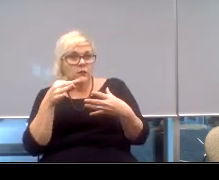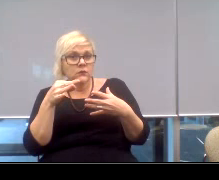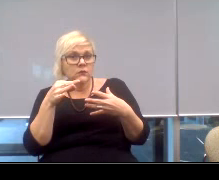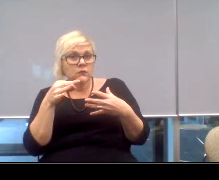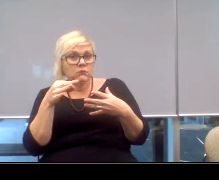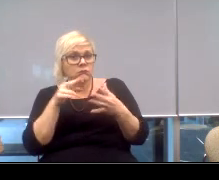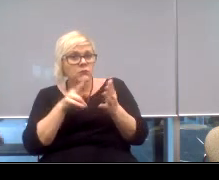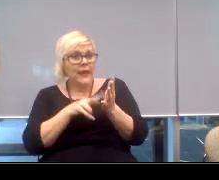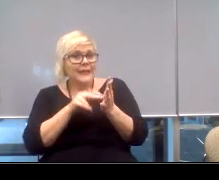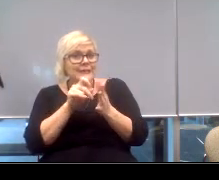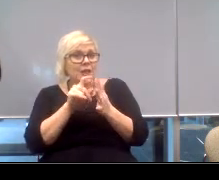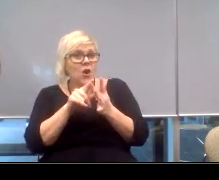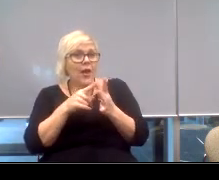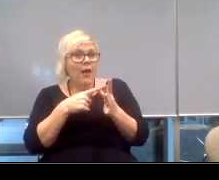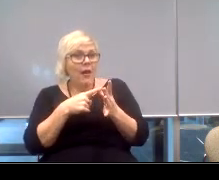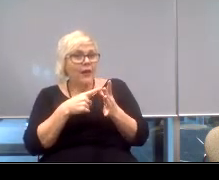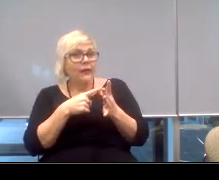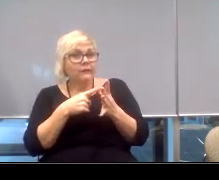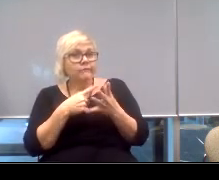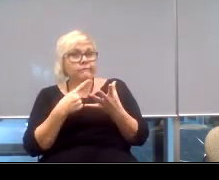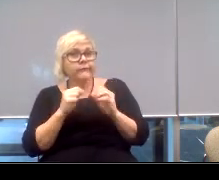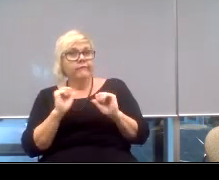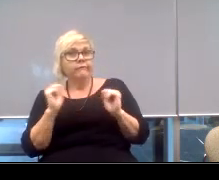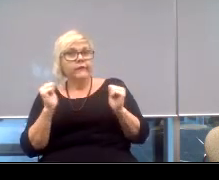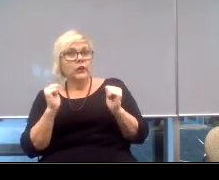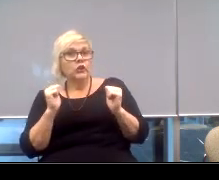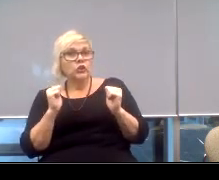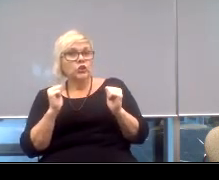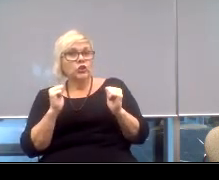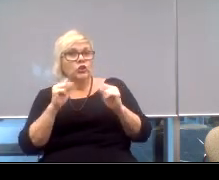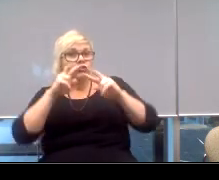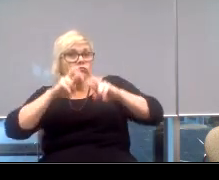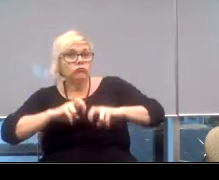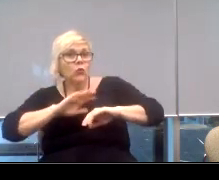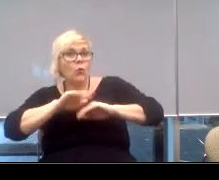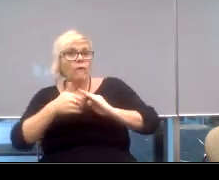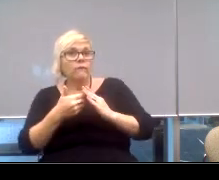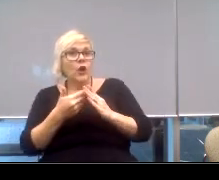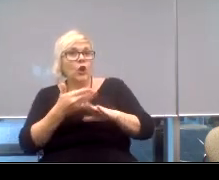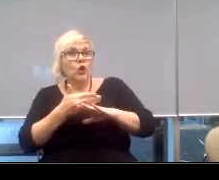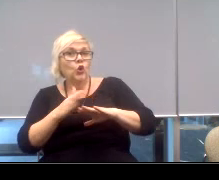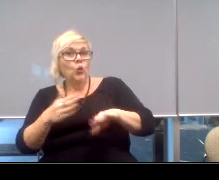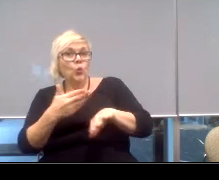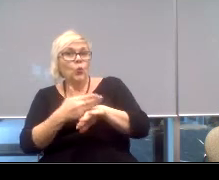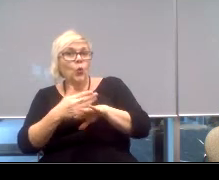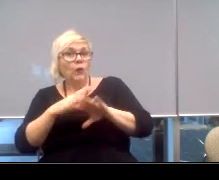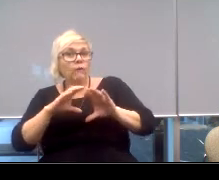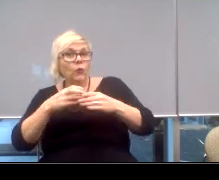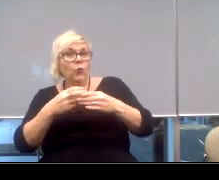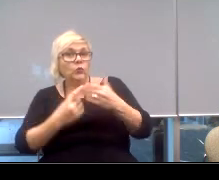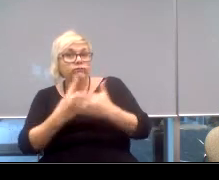NDIA has done any work in regards to scoping out some of those new workforces.